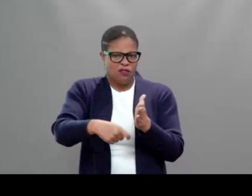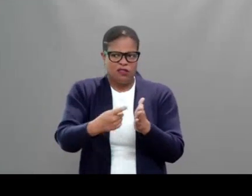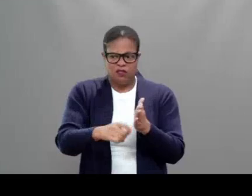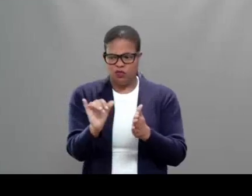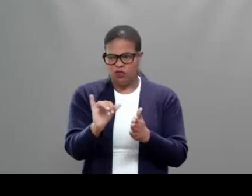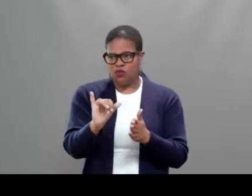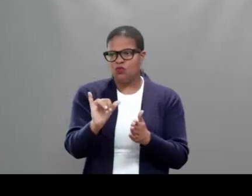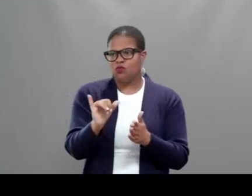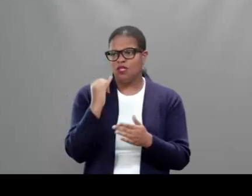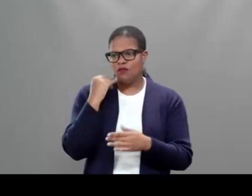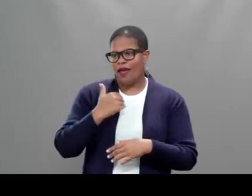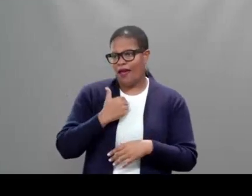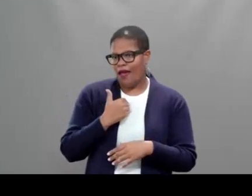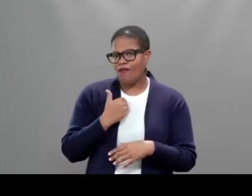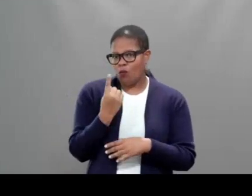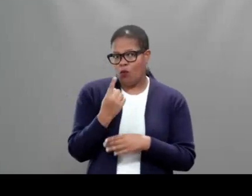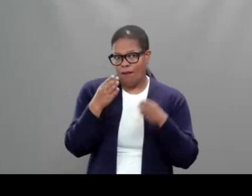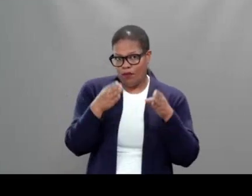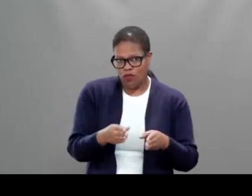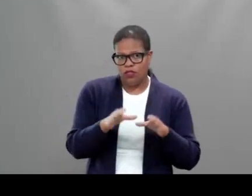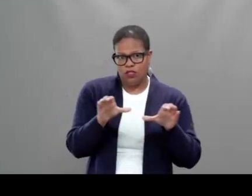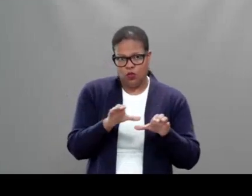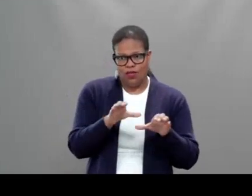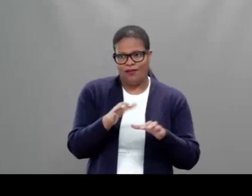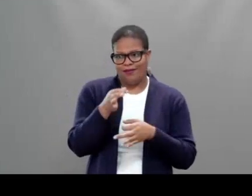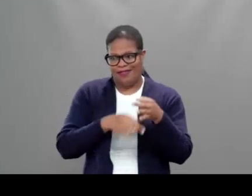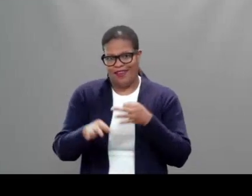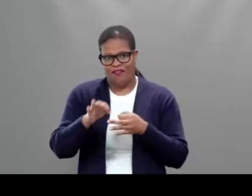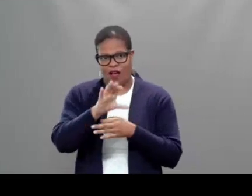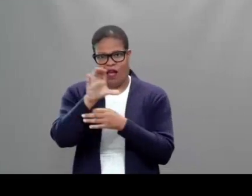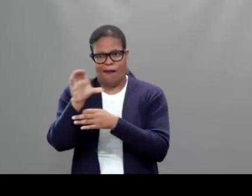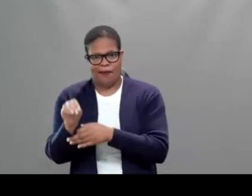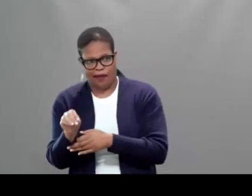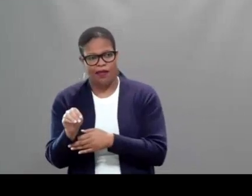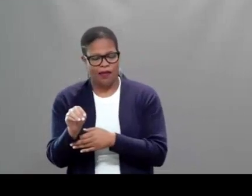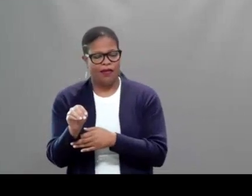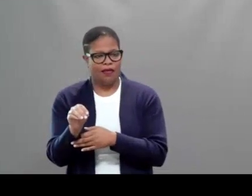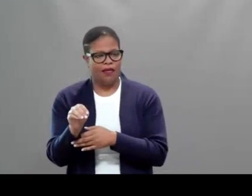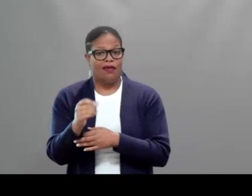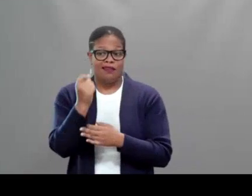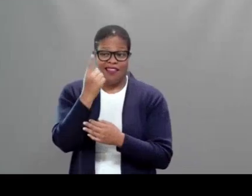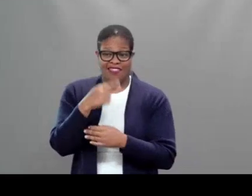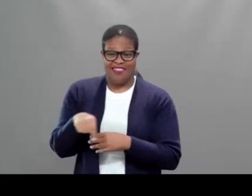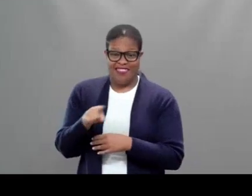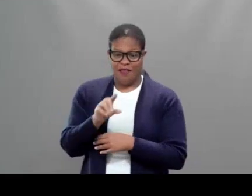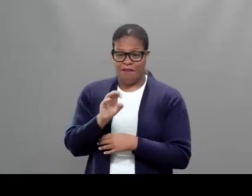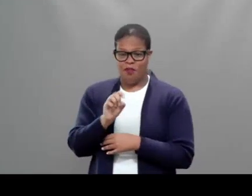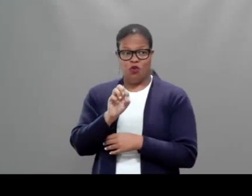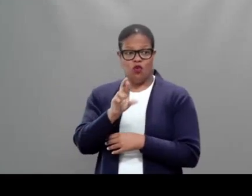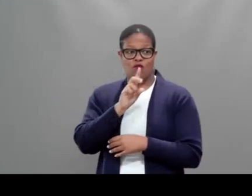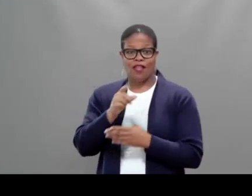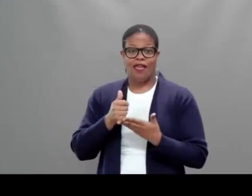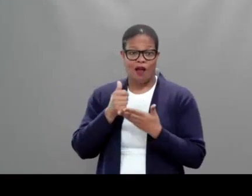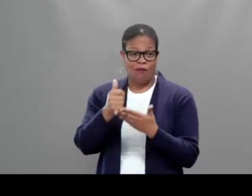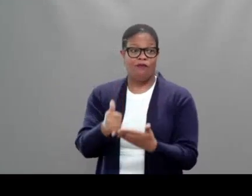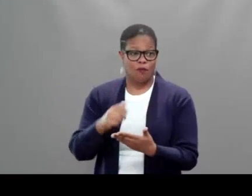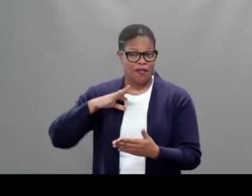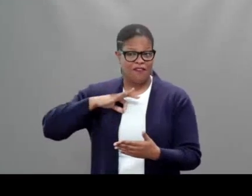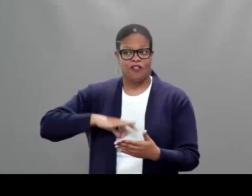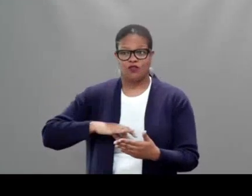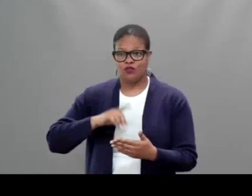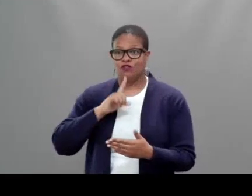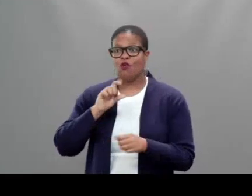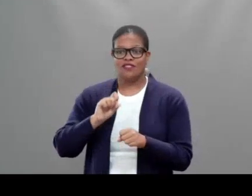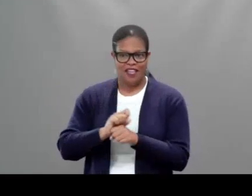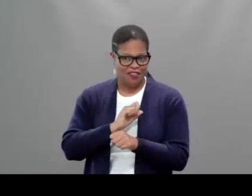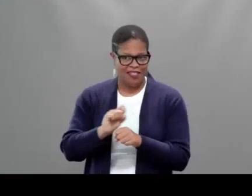well if we have, one person doing it as opposed to the company. Although they have been very helpful, so it's